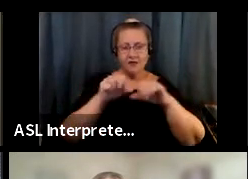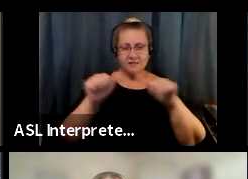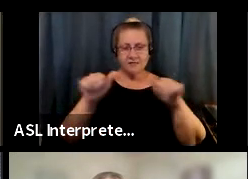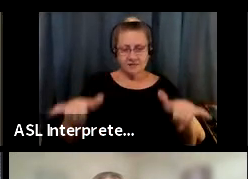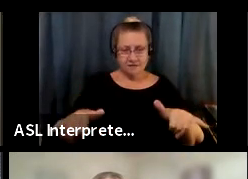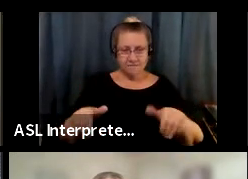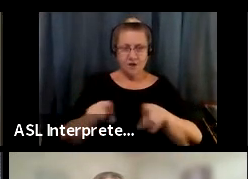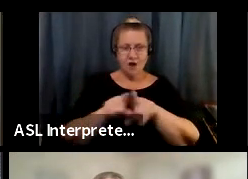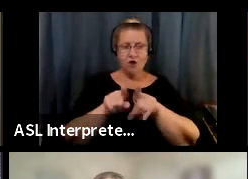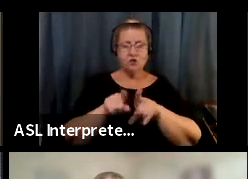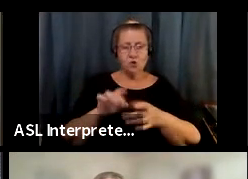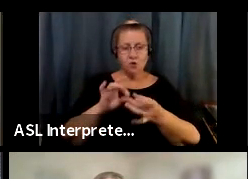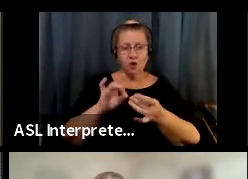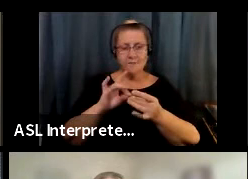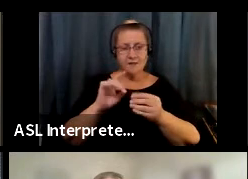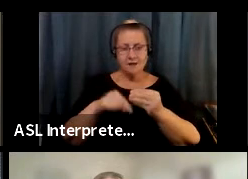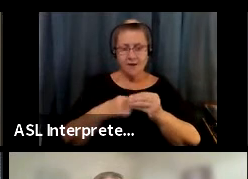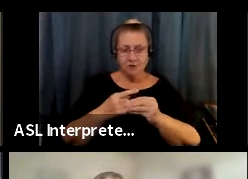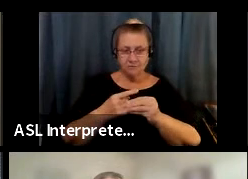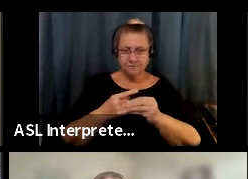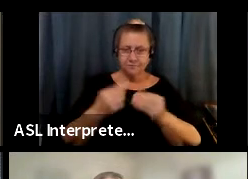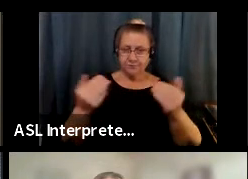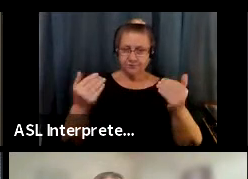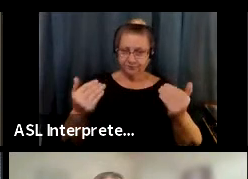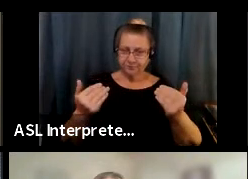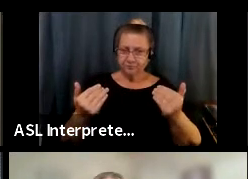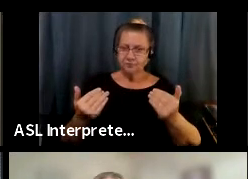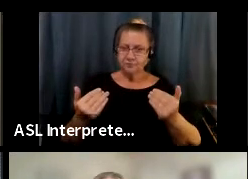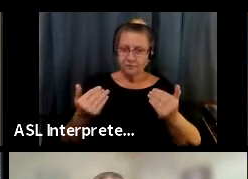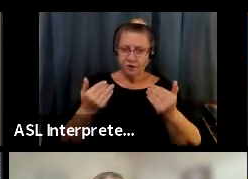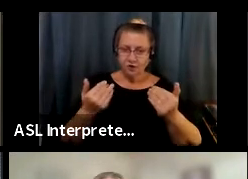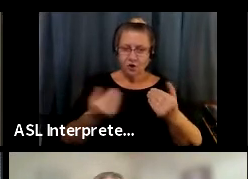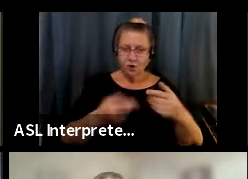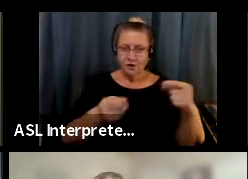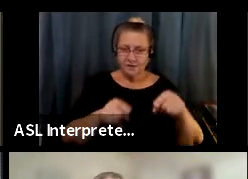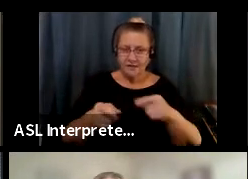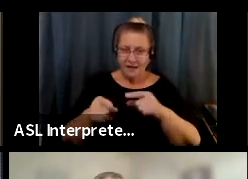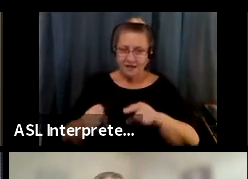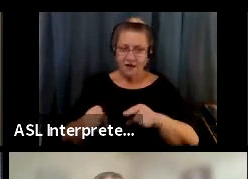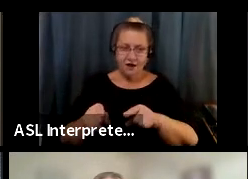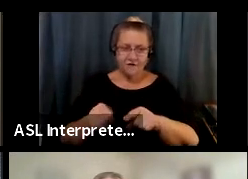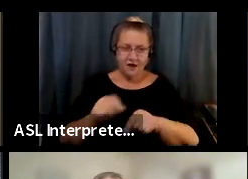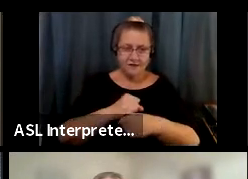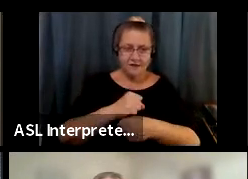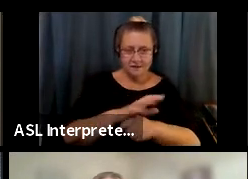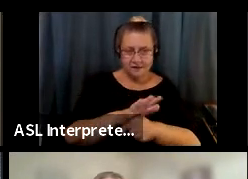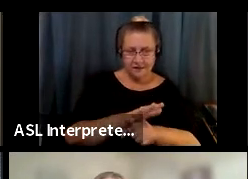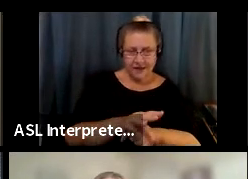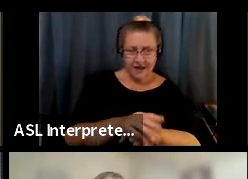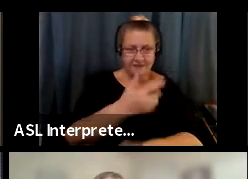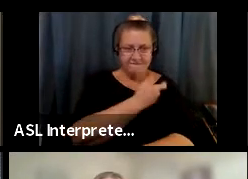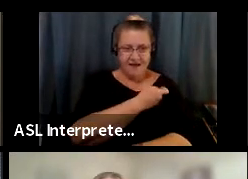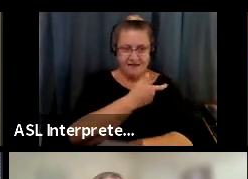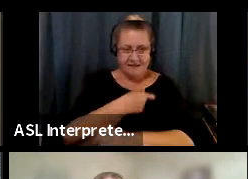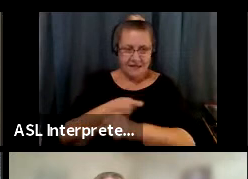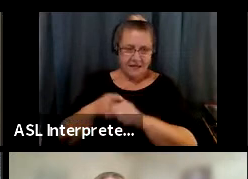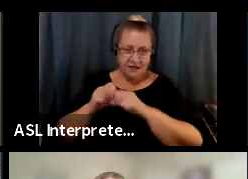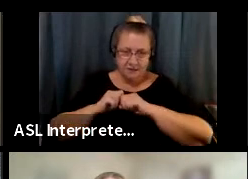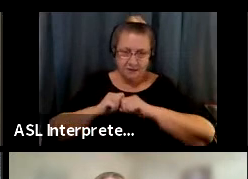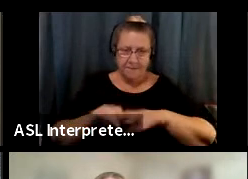also comments about, given the current state of the pandemic and vaccine penetration, that we are not at our